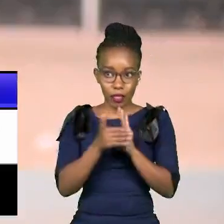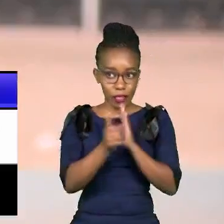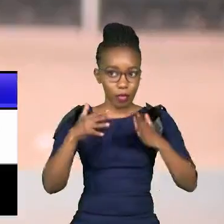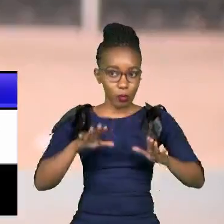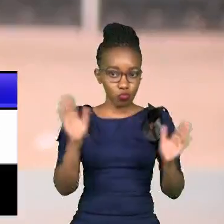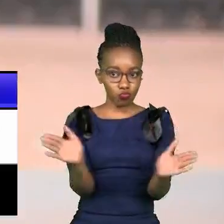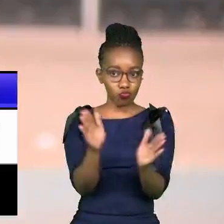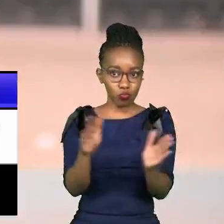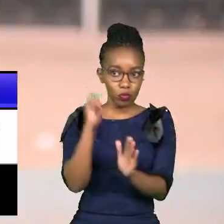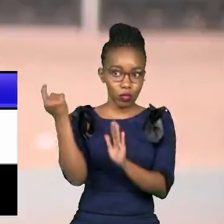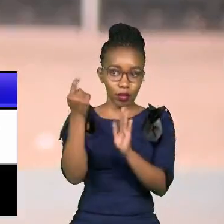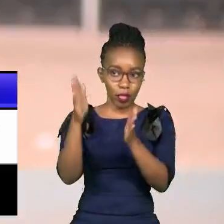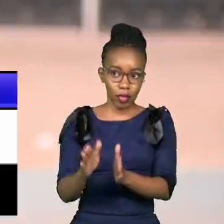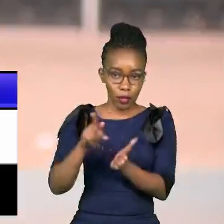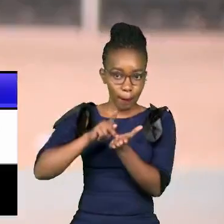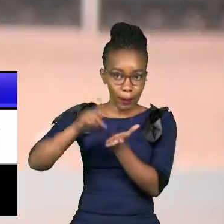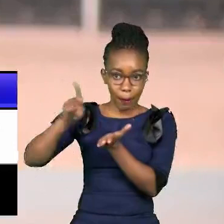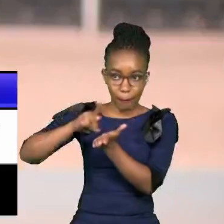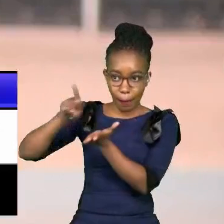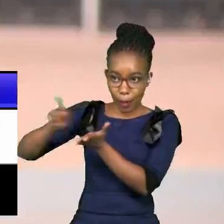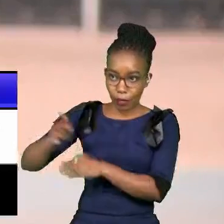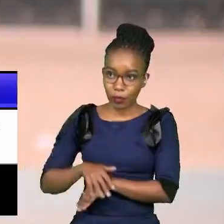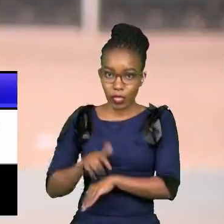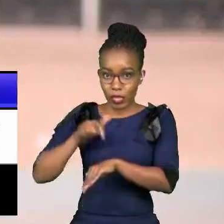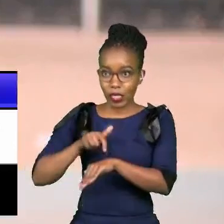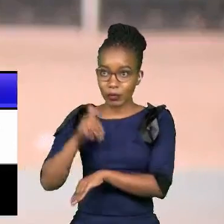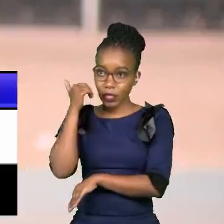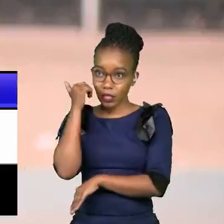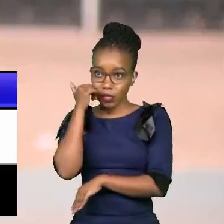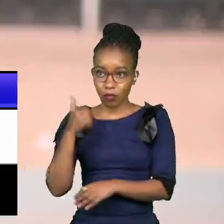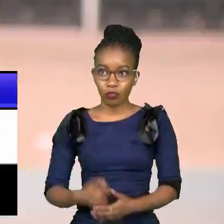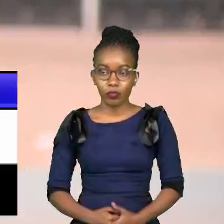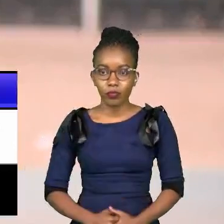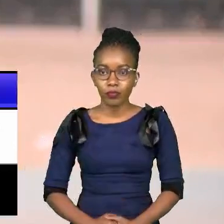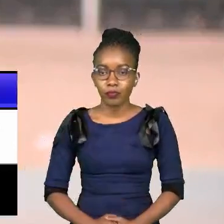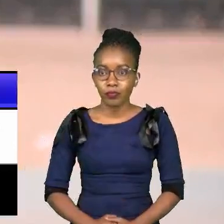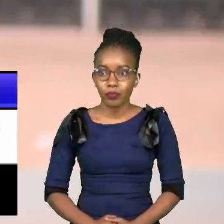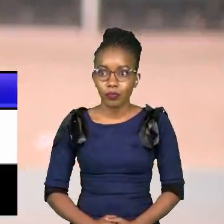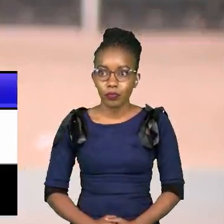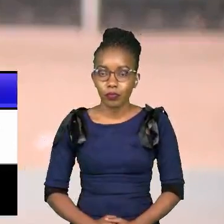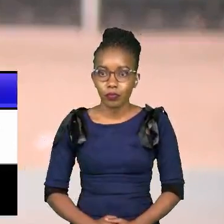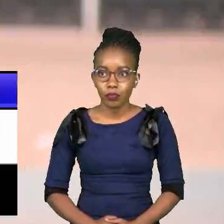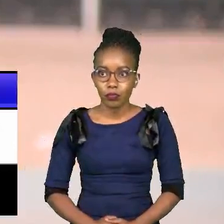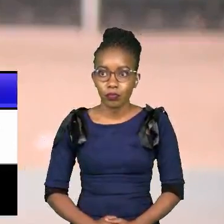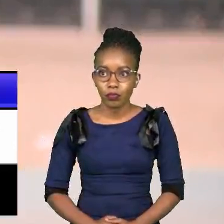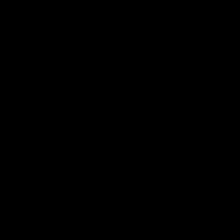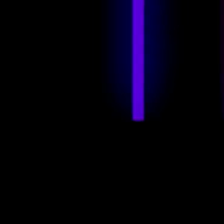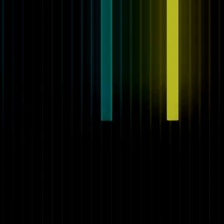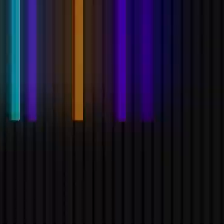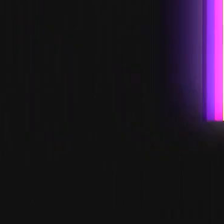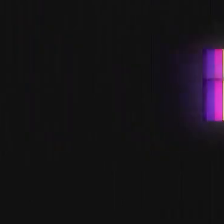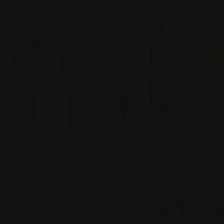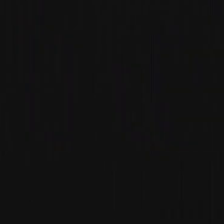continue to urge Kenyans to pay up in the event of sickness. Sheila Ngetich, Switch TV, Nairobi.